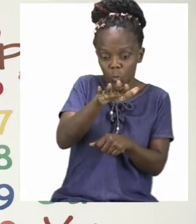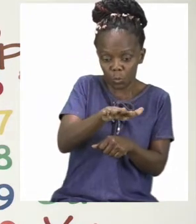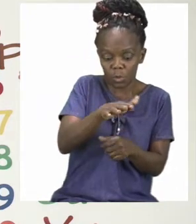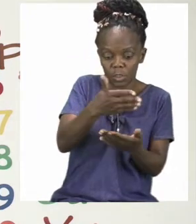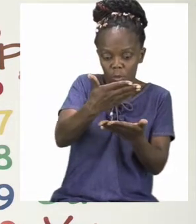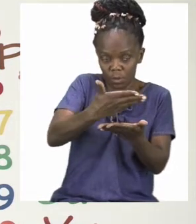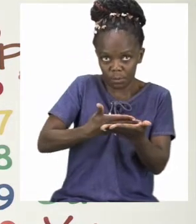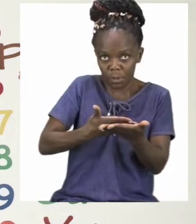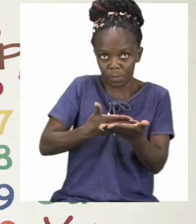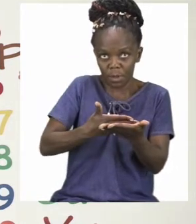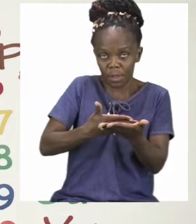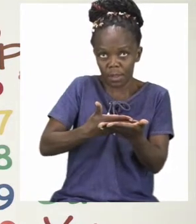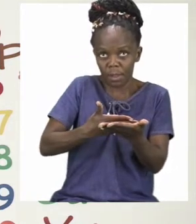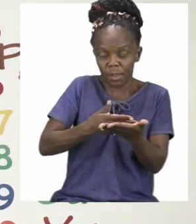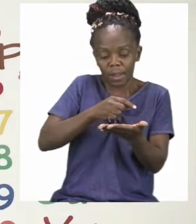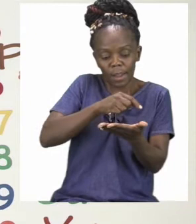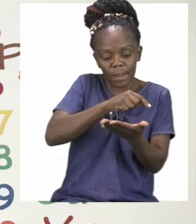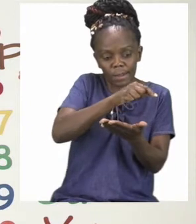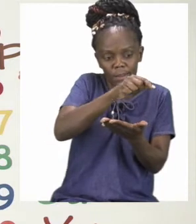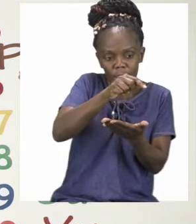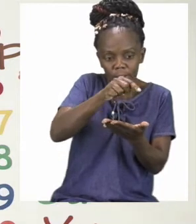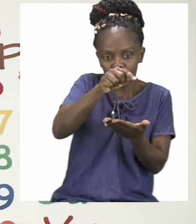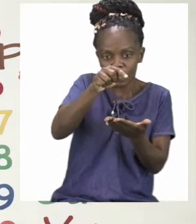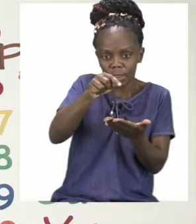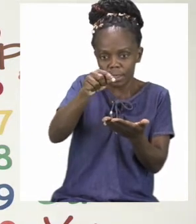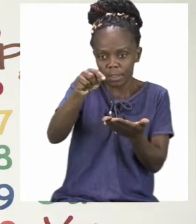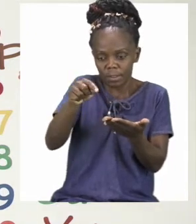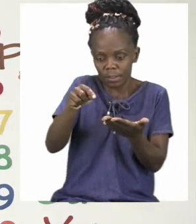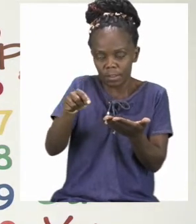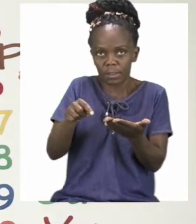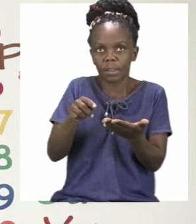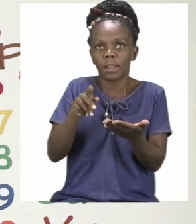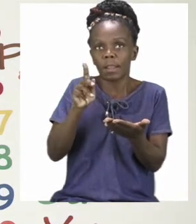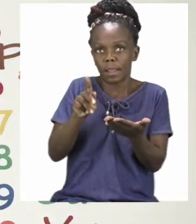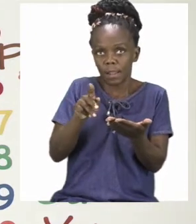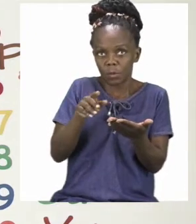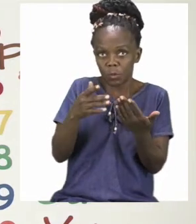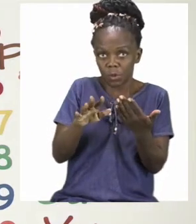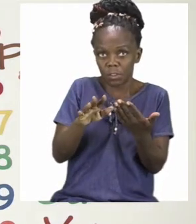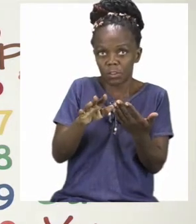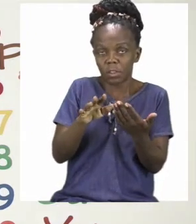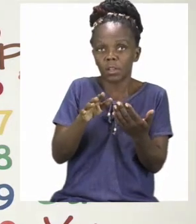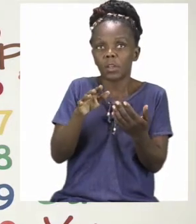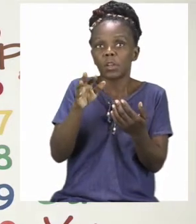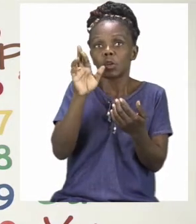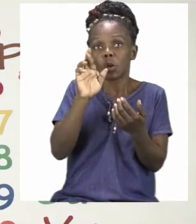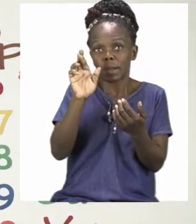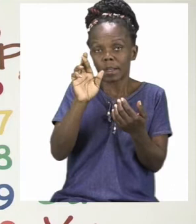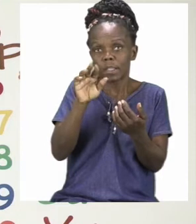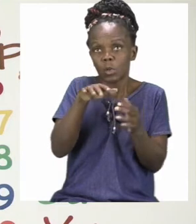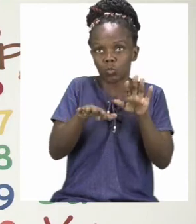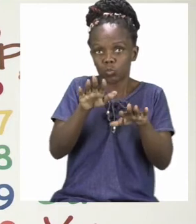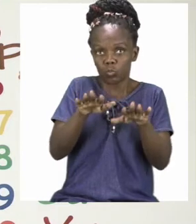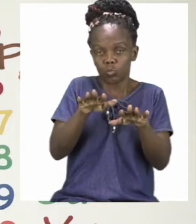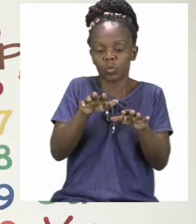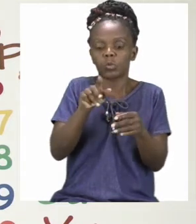you will go over it with a red color. Take your time. If you need help, ask for